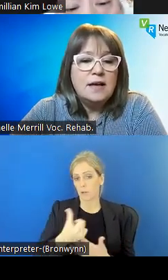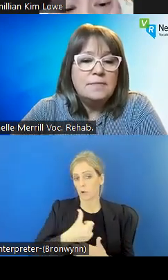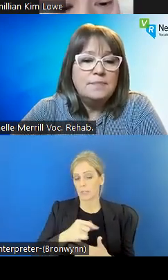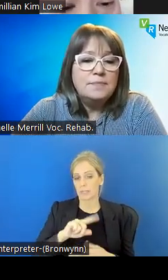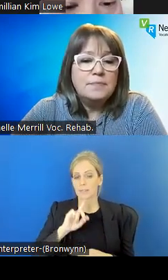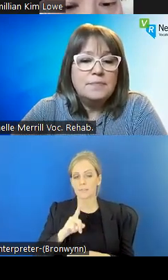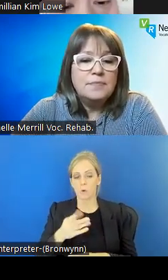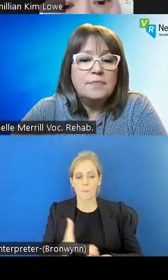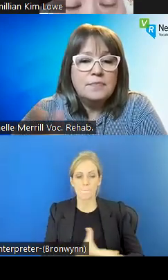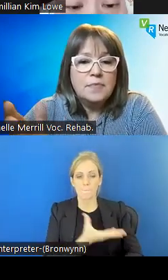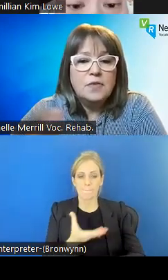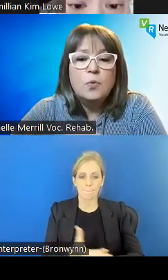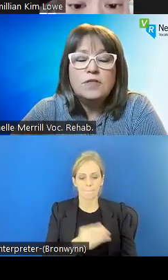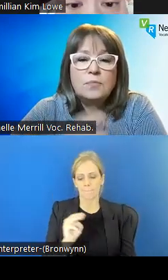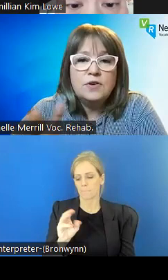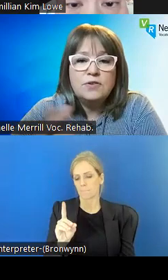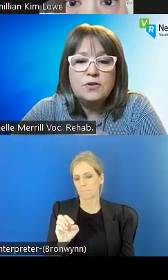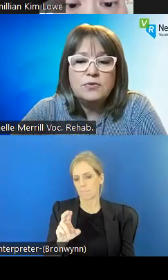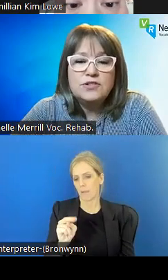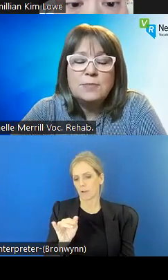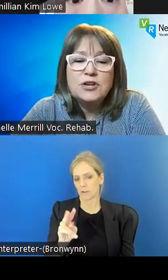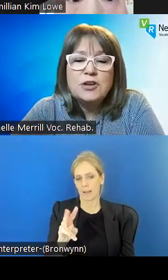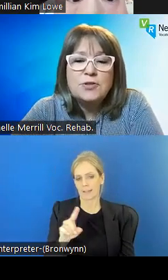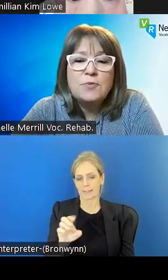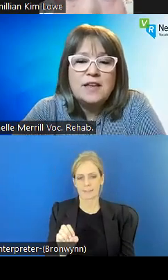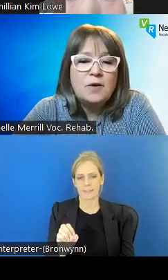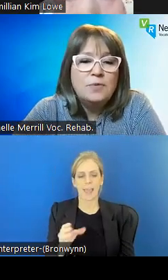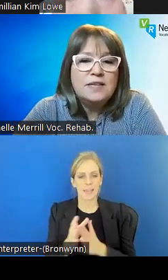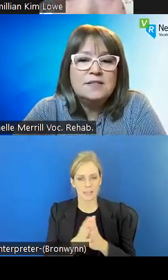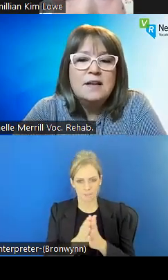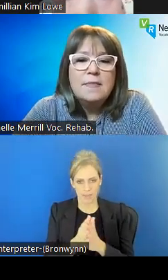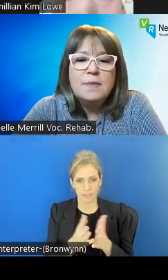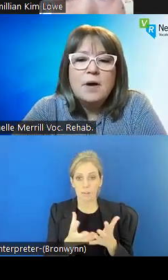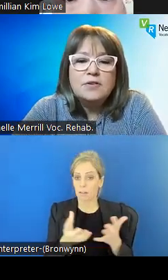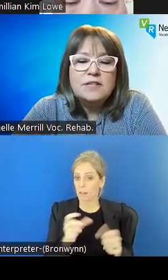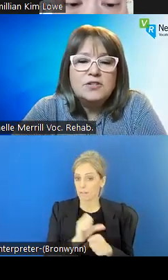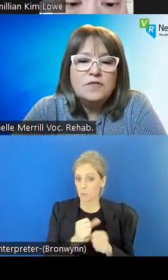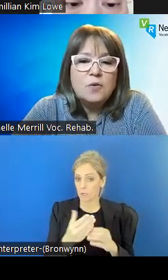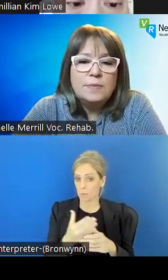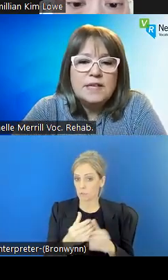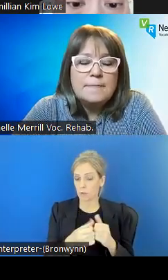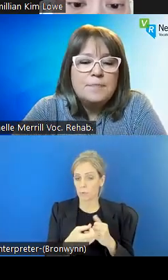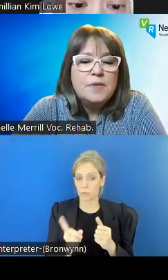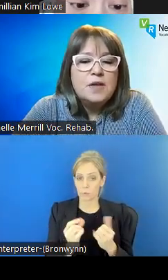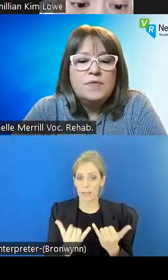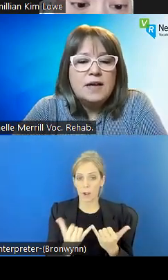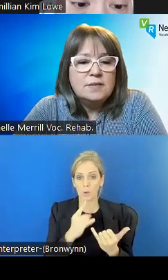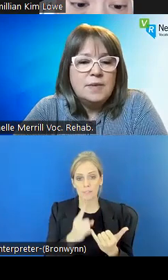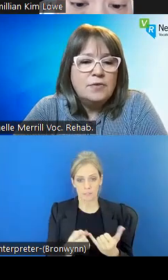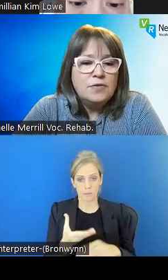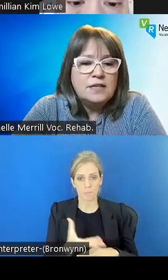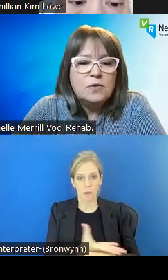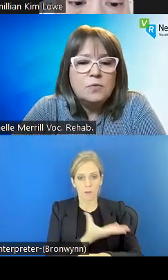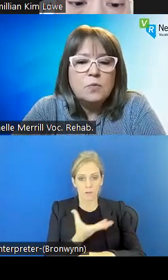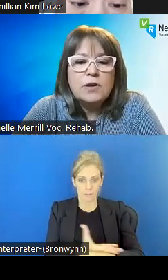is the work that I'm sharing with you right now is the modernization of our website. We've got some